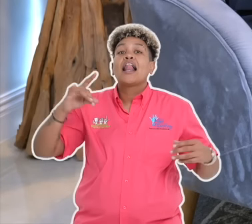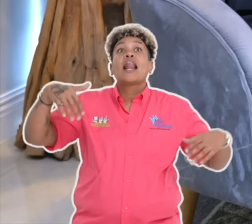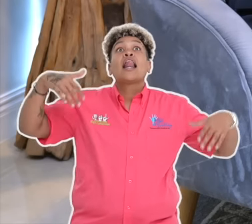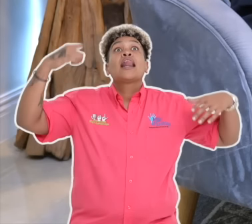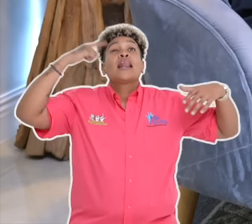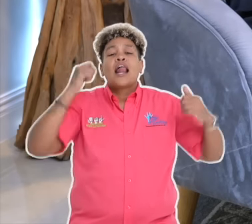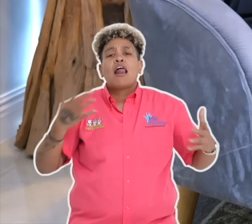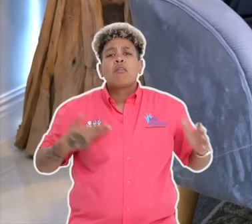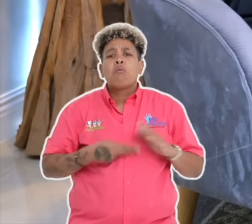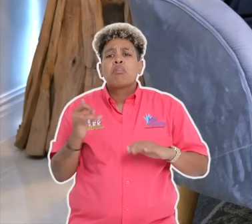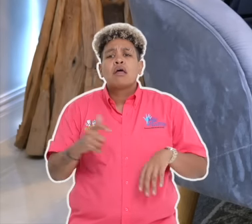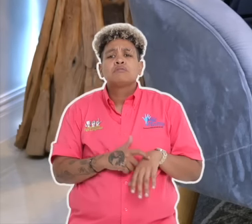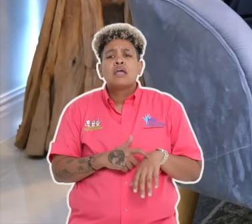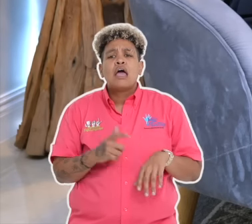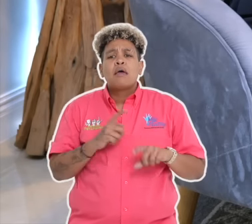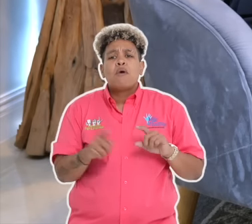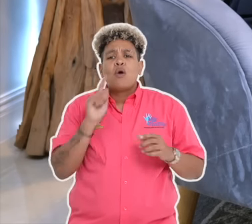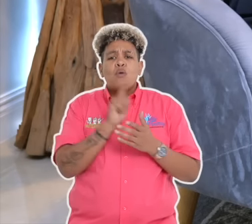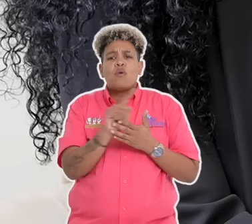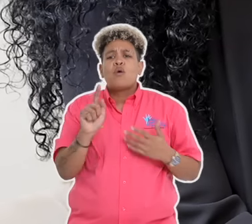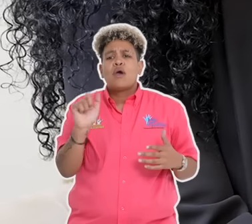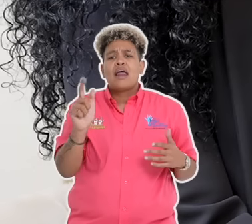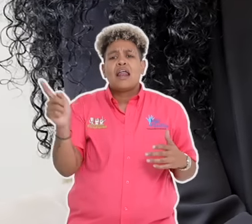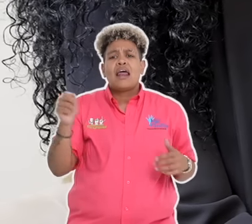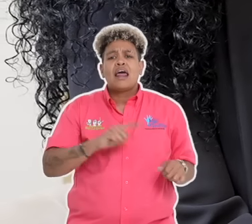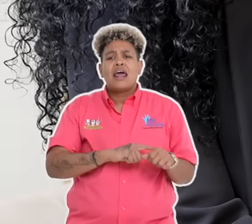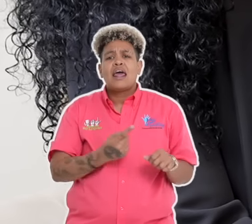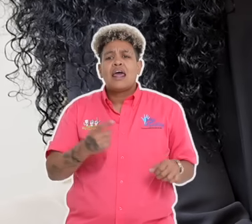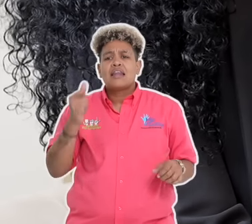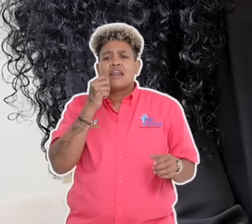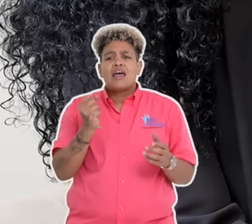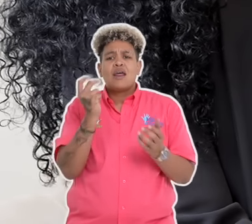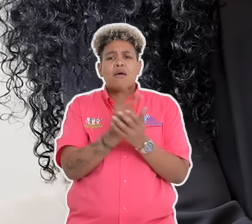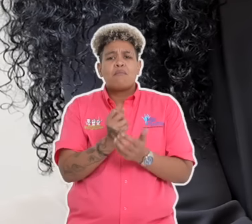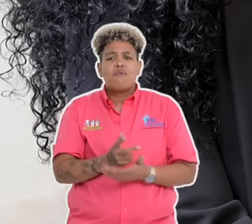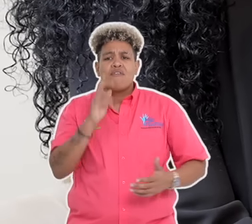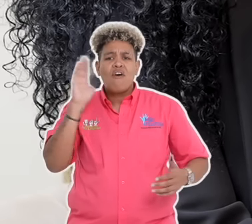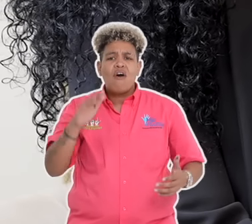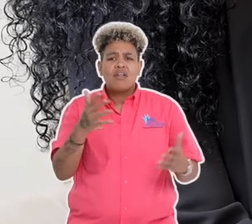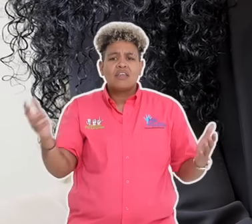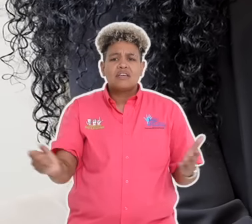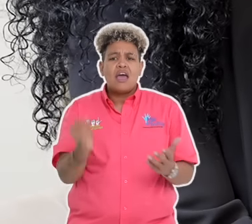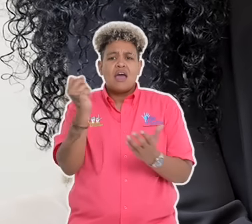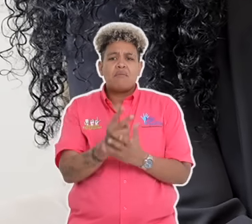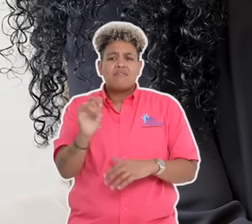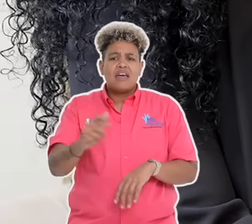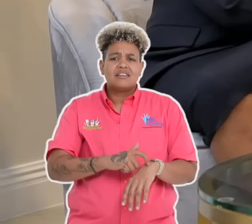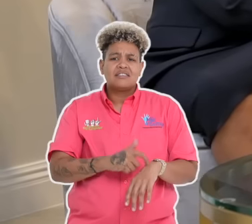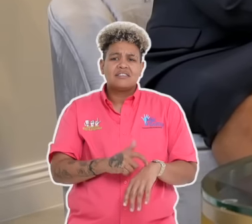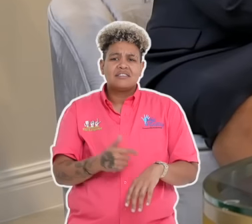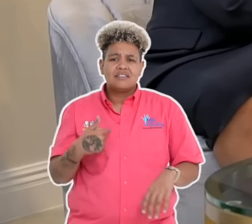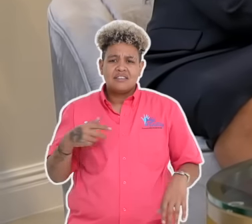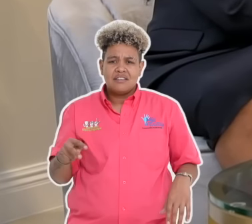And I didn't think anything of it, to be honest, at the time. But a week later, he started disapproving all the things he approved. And at that